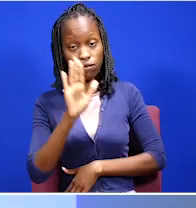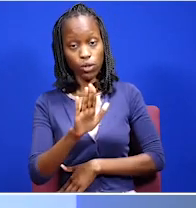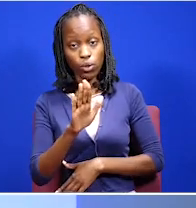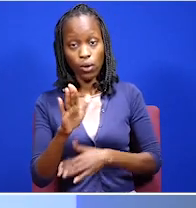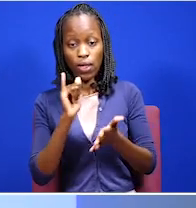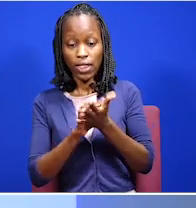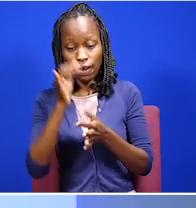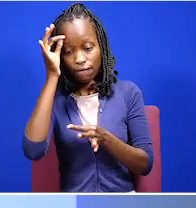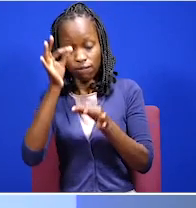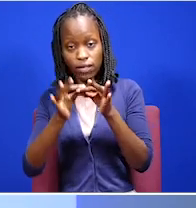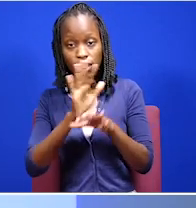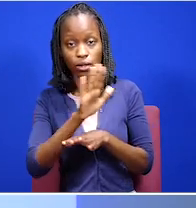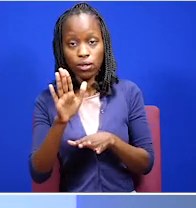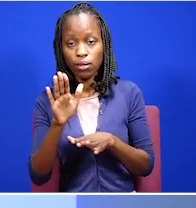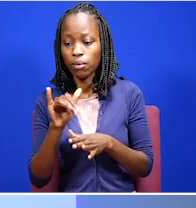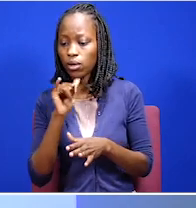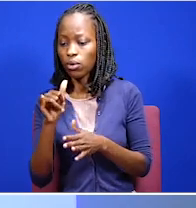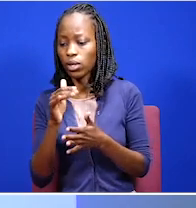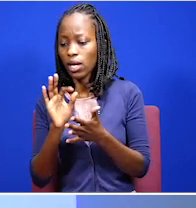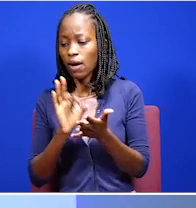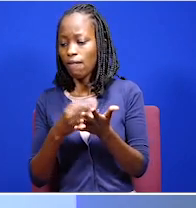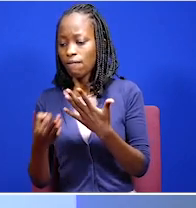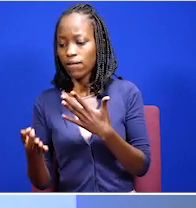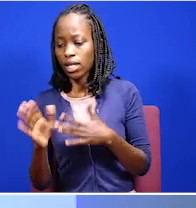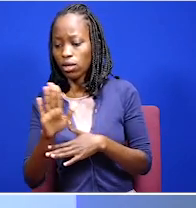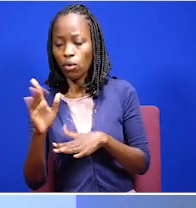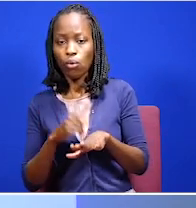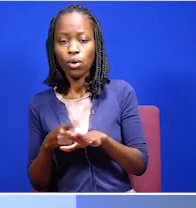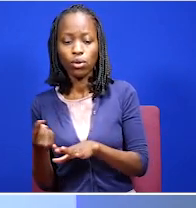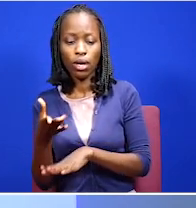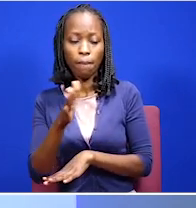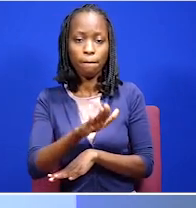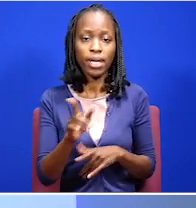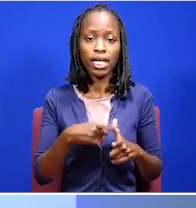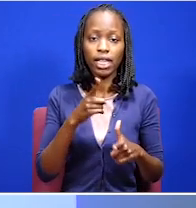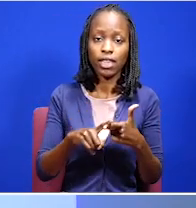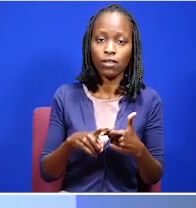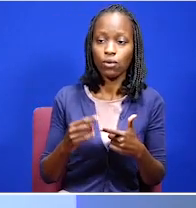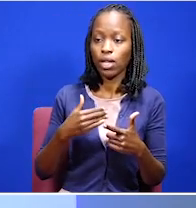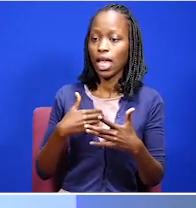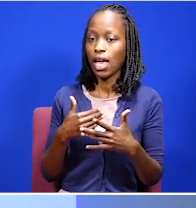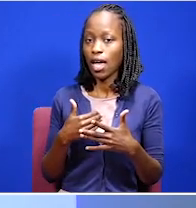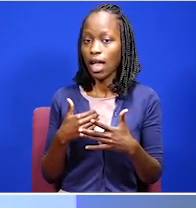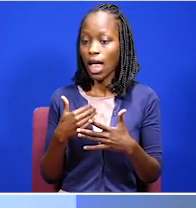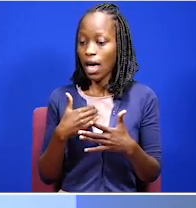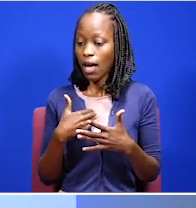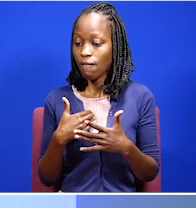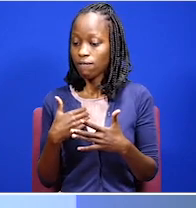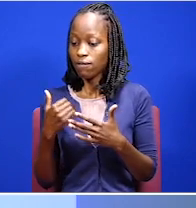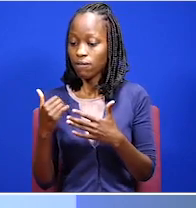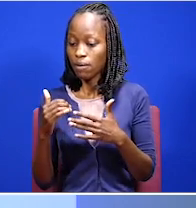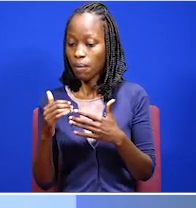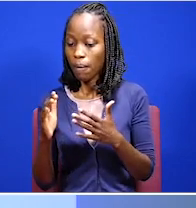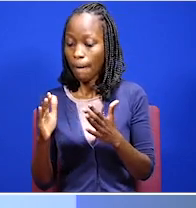prayed for you that your faith may not fail you, and when you have returned, you will strengthen the